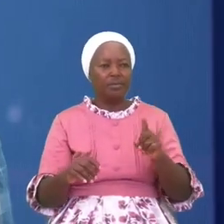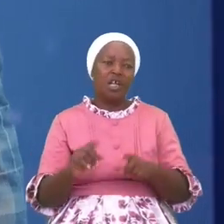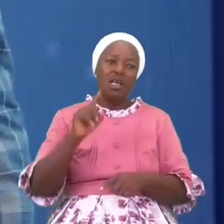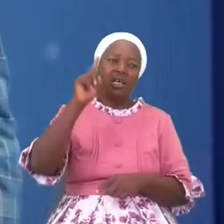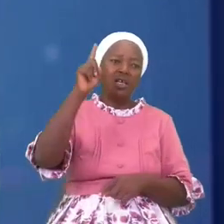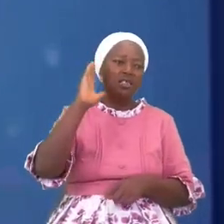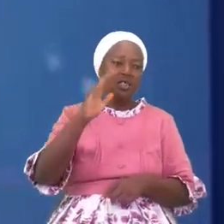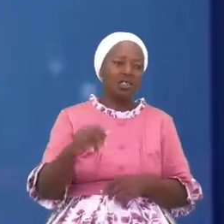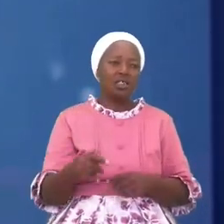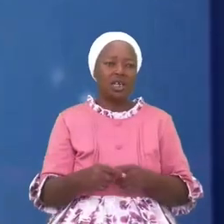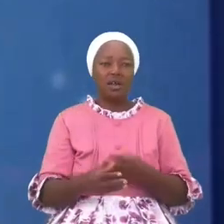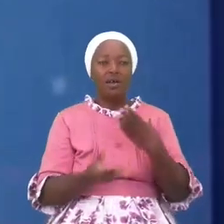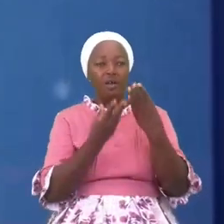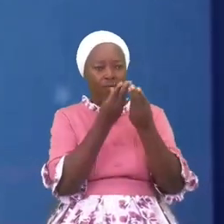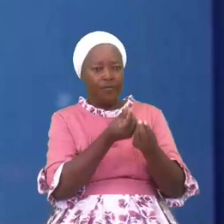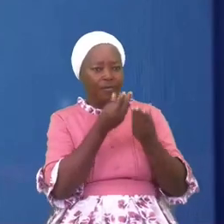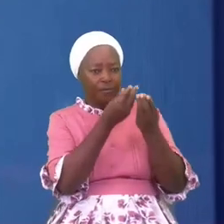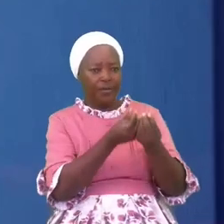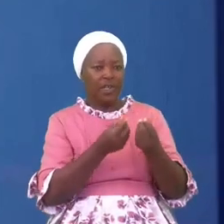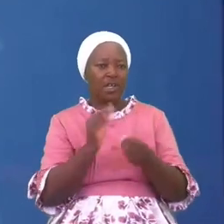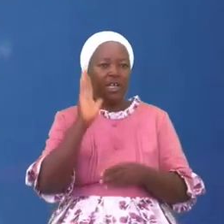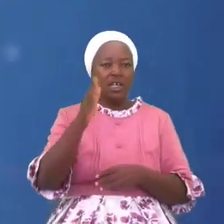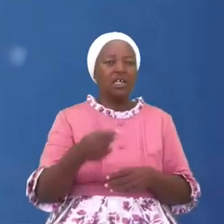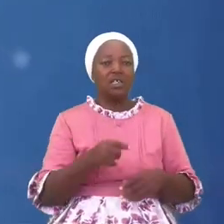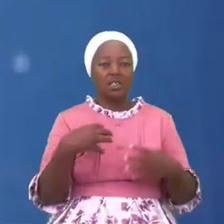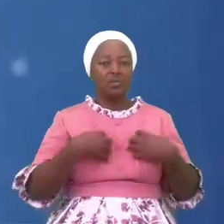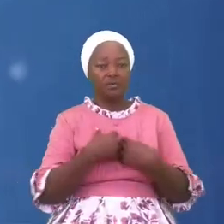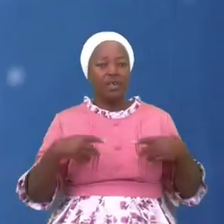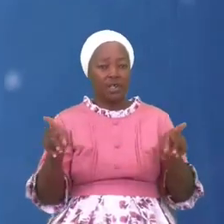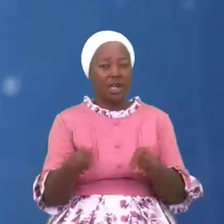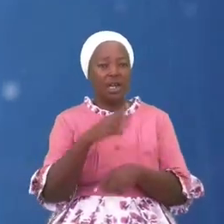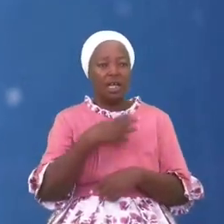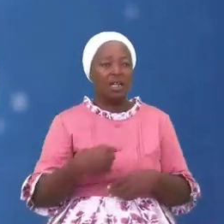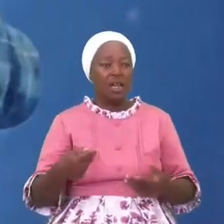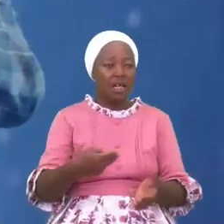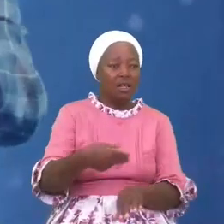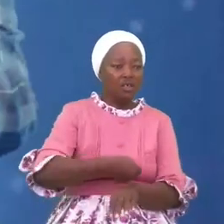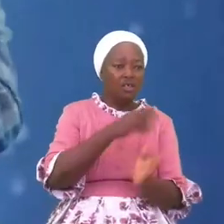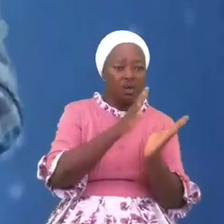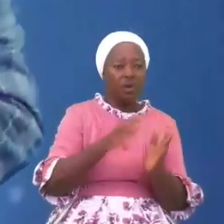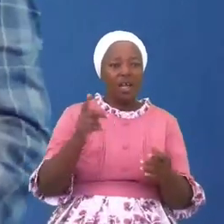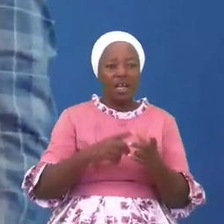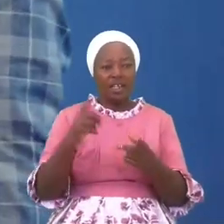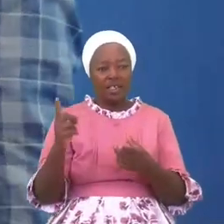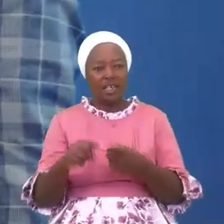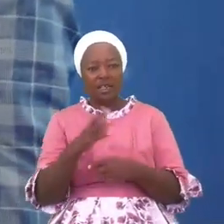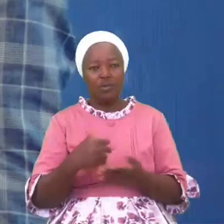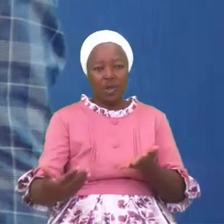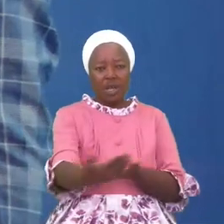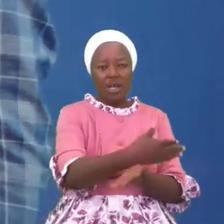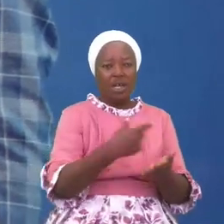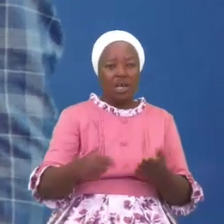He shall gather the lambs with his arm. His arm. I don't know, those things are important. His